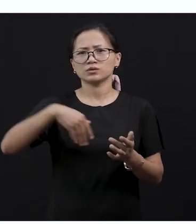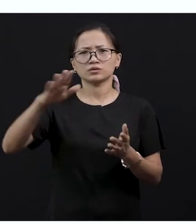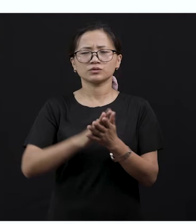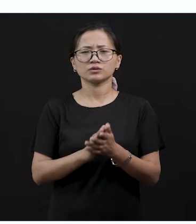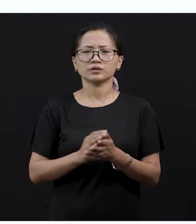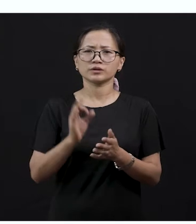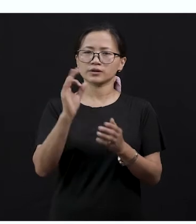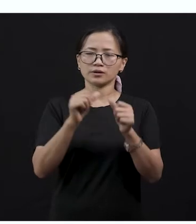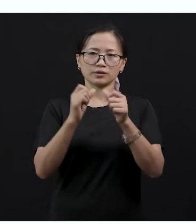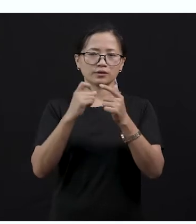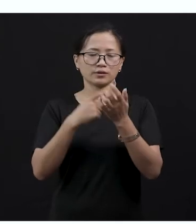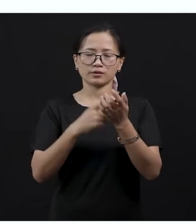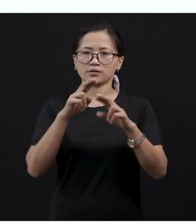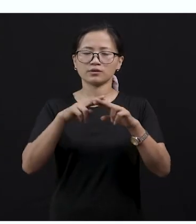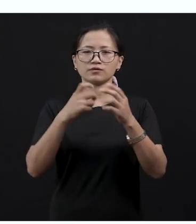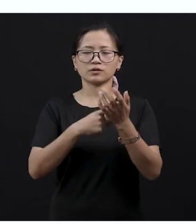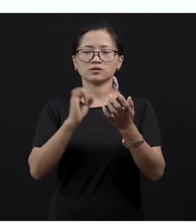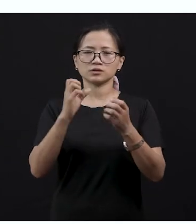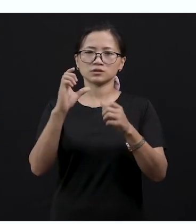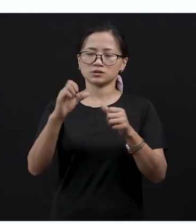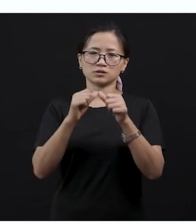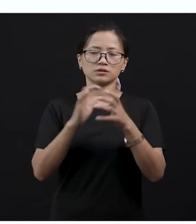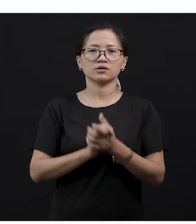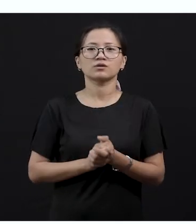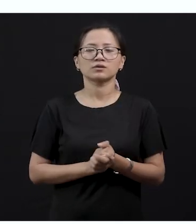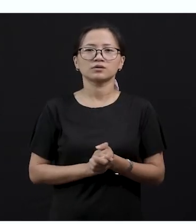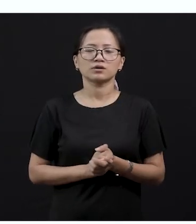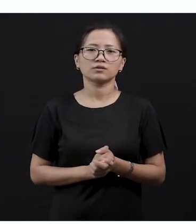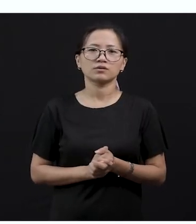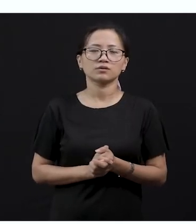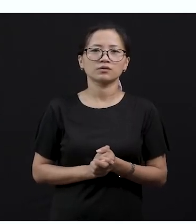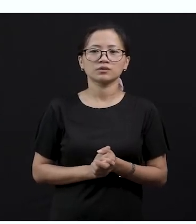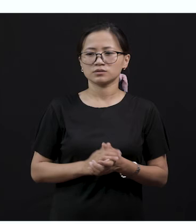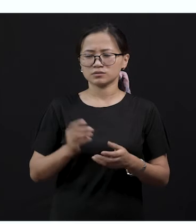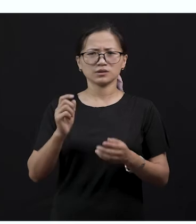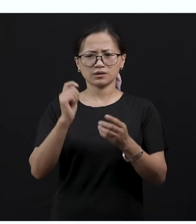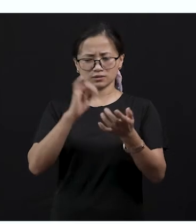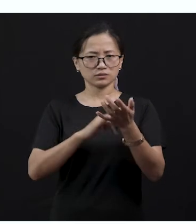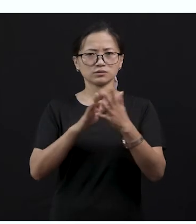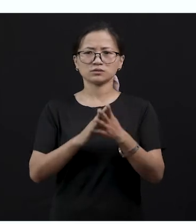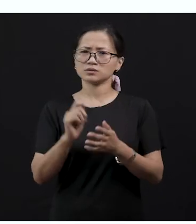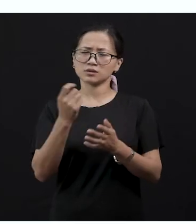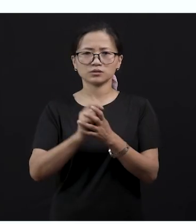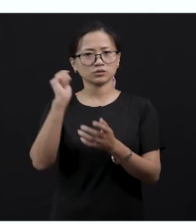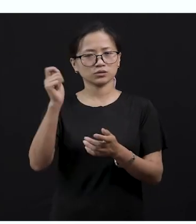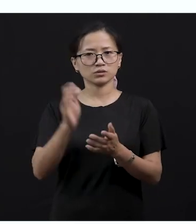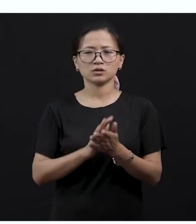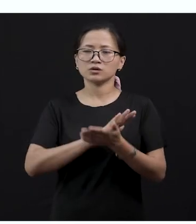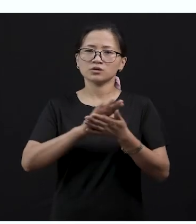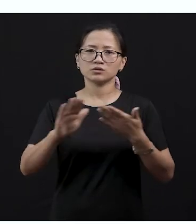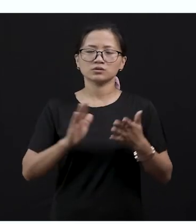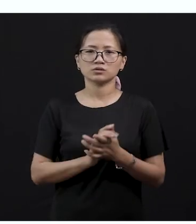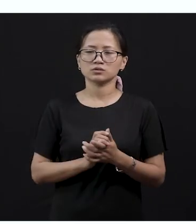Africa to do his internship. Okay, so internship is just like a job that you have to do after you